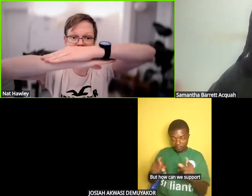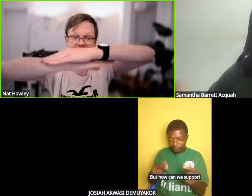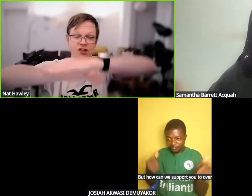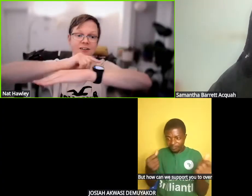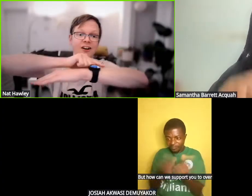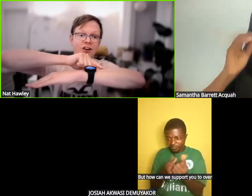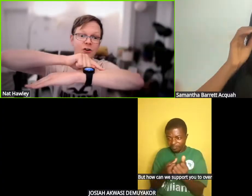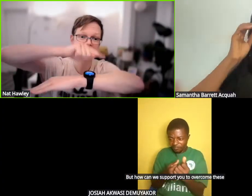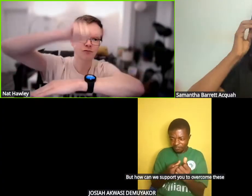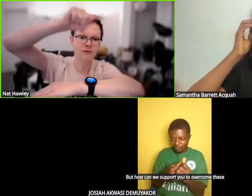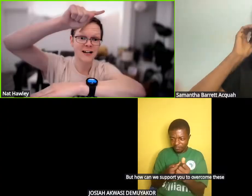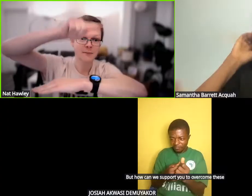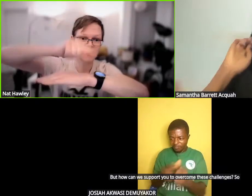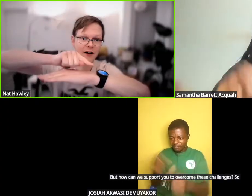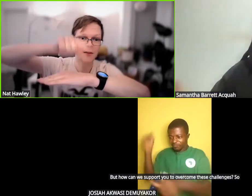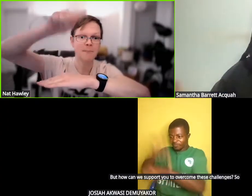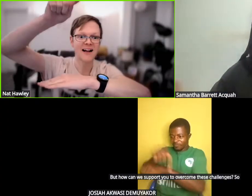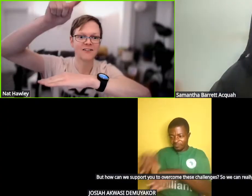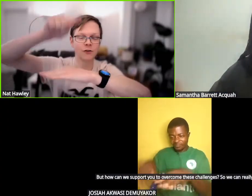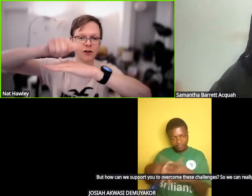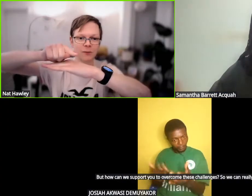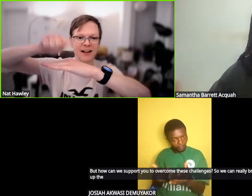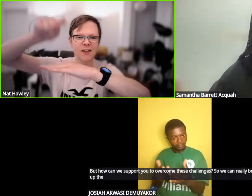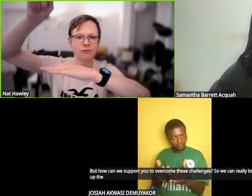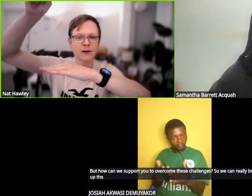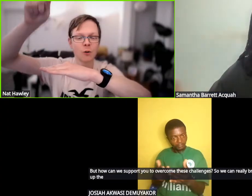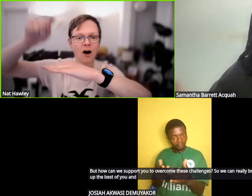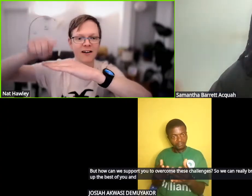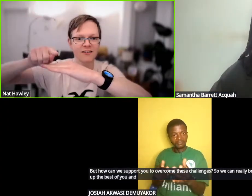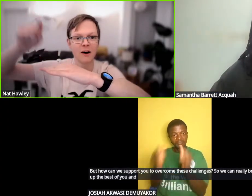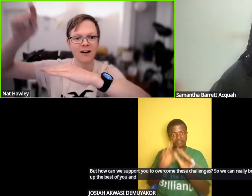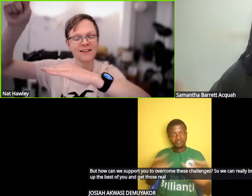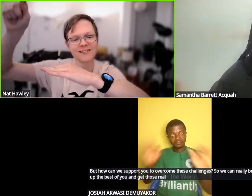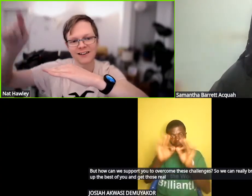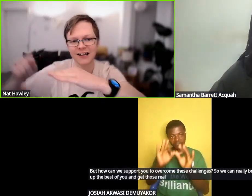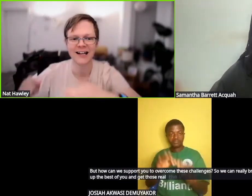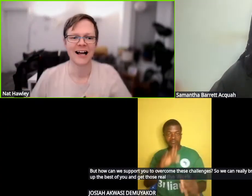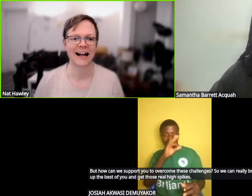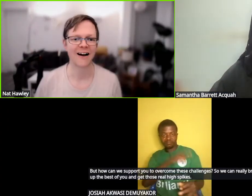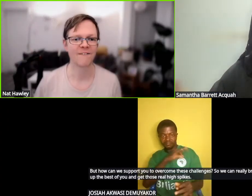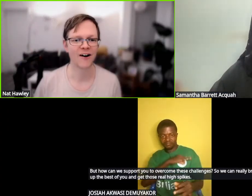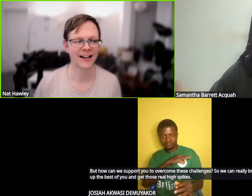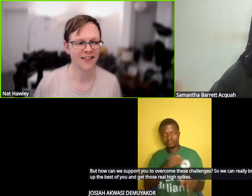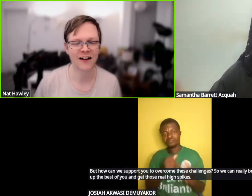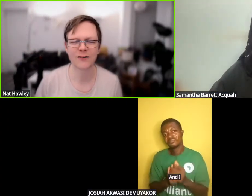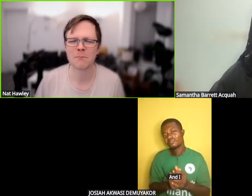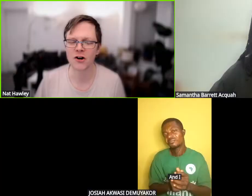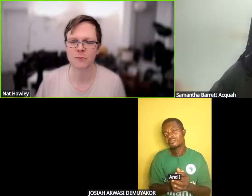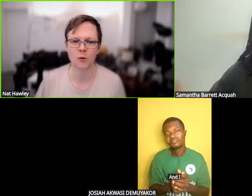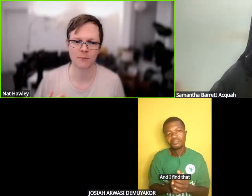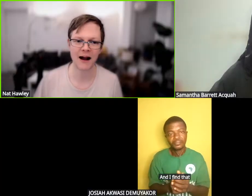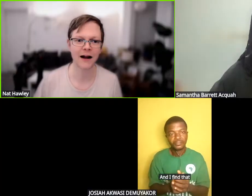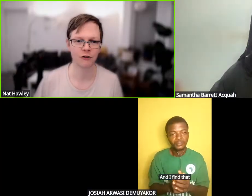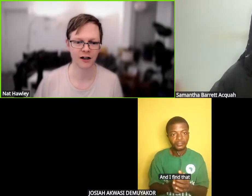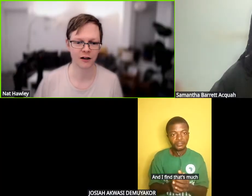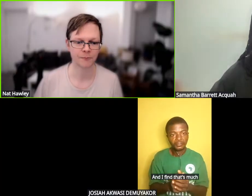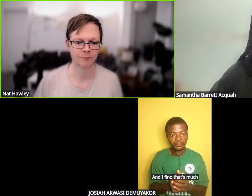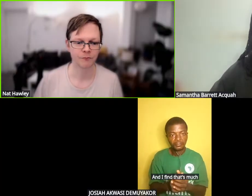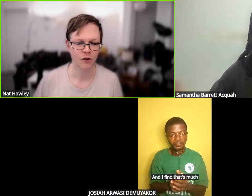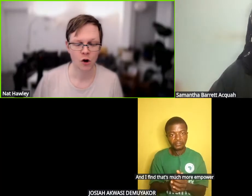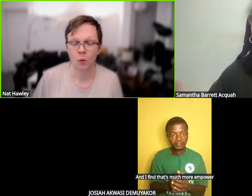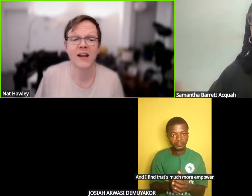these challenges so we can really bring out the best of you and get those real high spikes? And I find that's much more